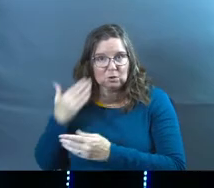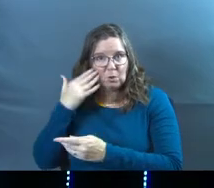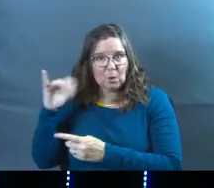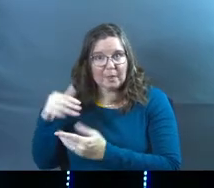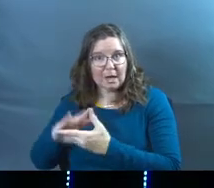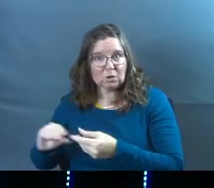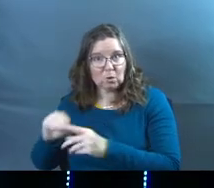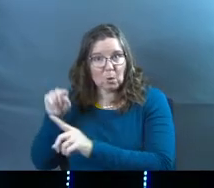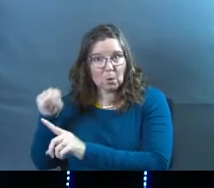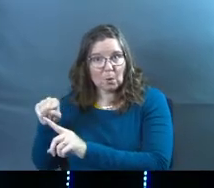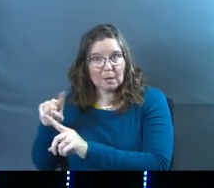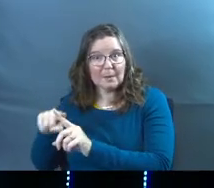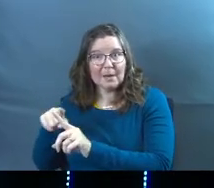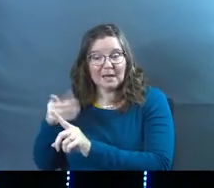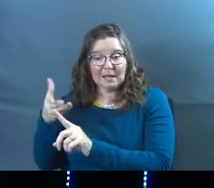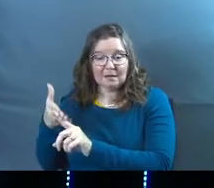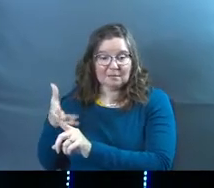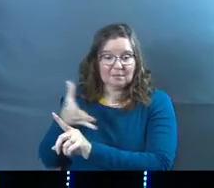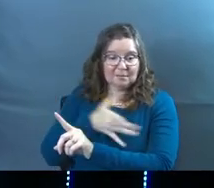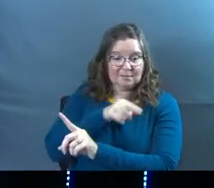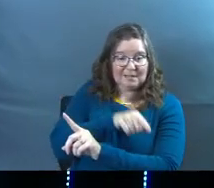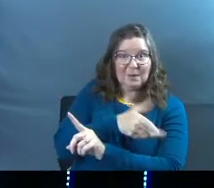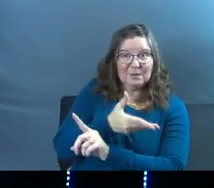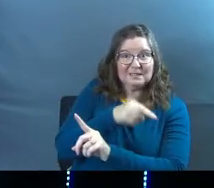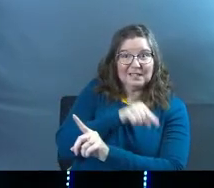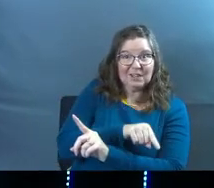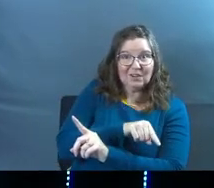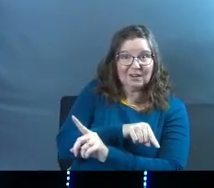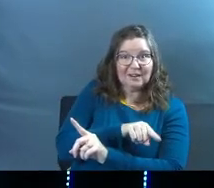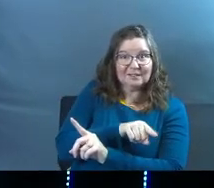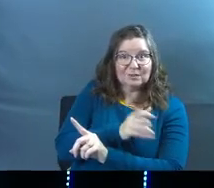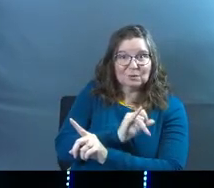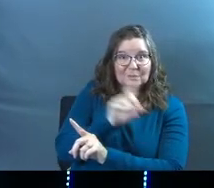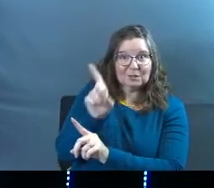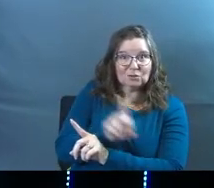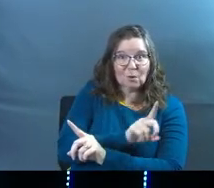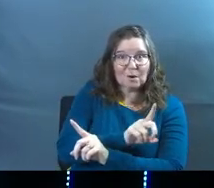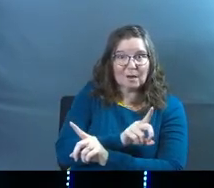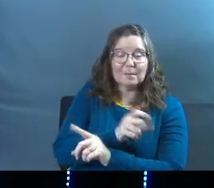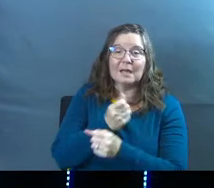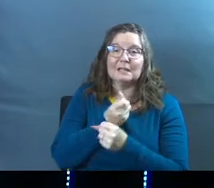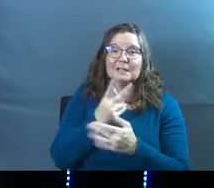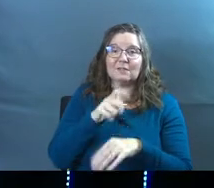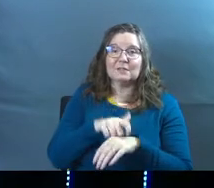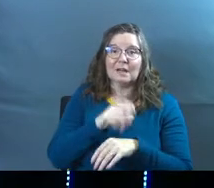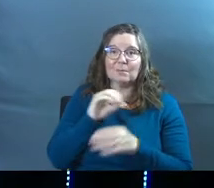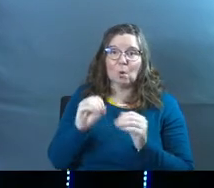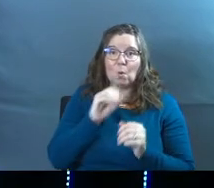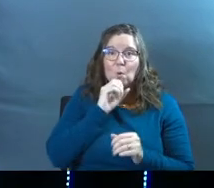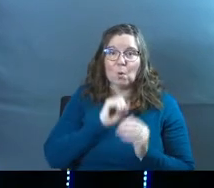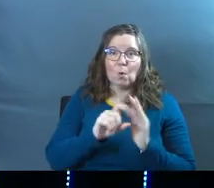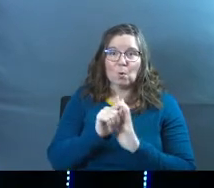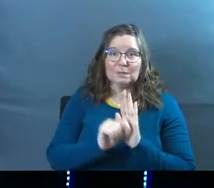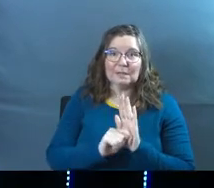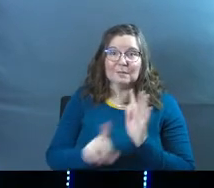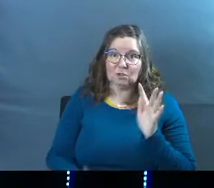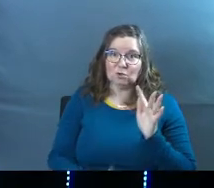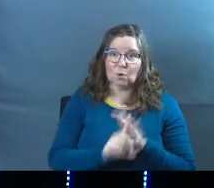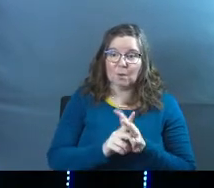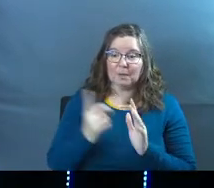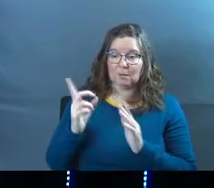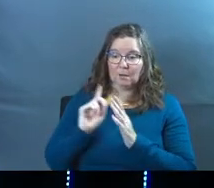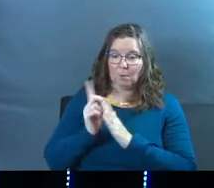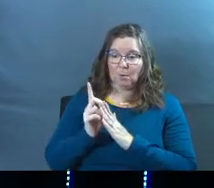guys know that story, but he was here. And several times throughout the Old Testament, he showed up. And this is one of the moments where